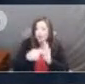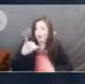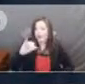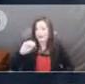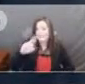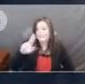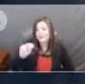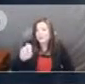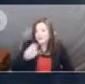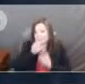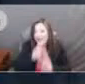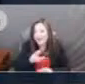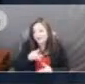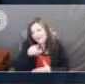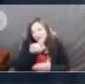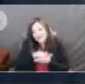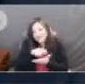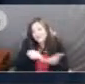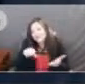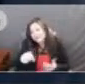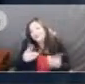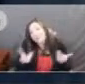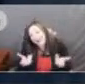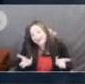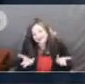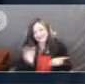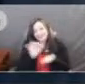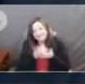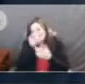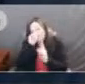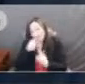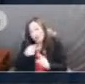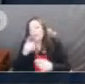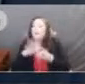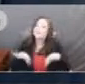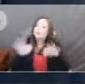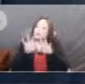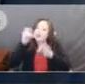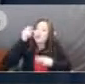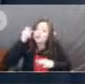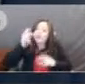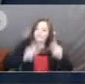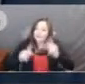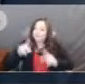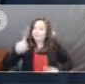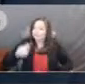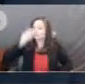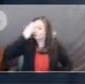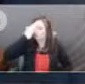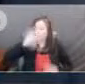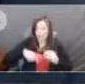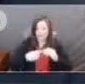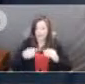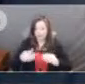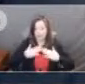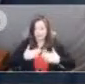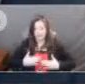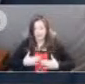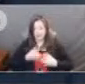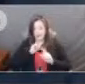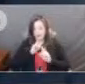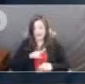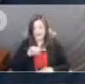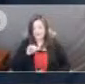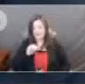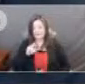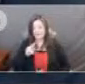you want. That's what you want. That is what we're going for. So I think it's important that people understand that when you have an immune reaction, there will be